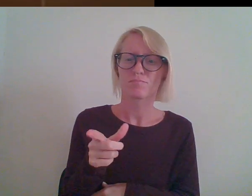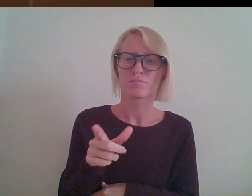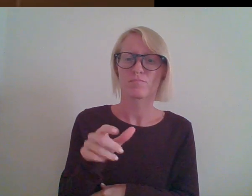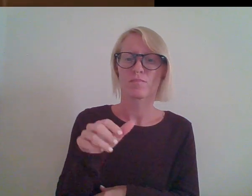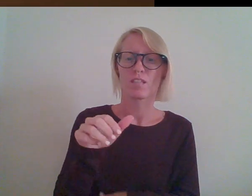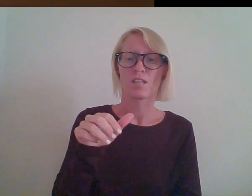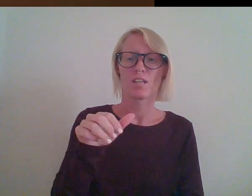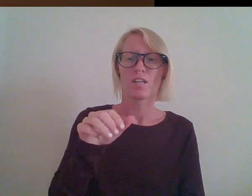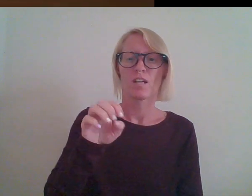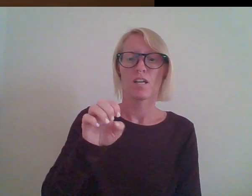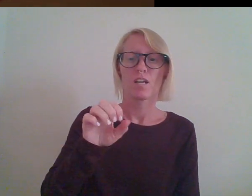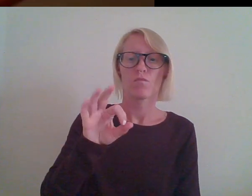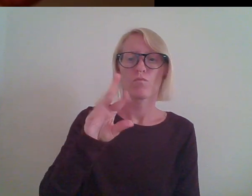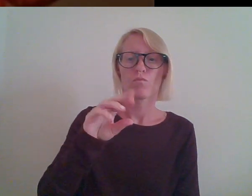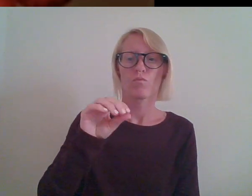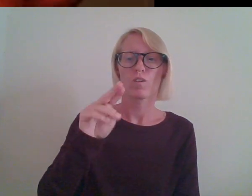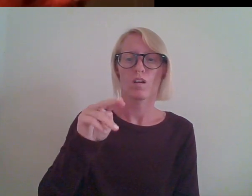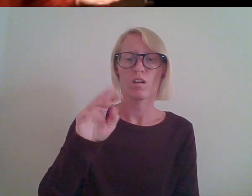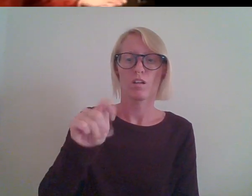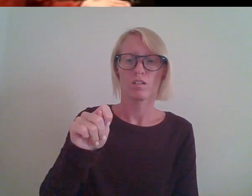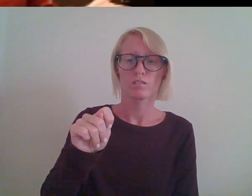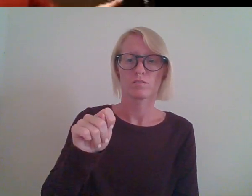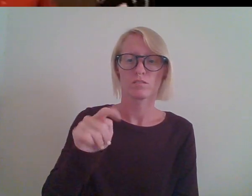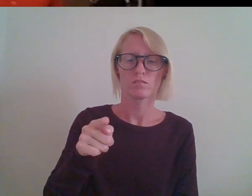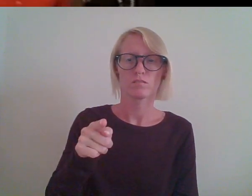Afferent neurons in the periphery, what do?